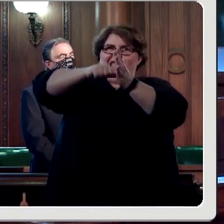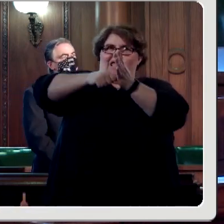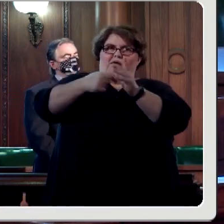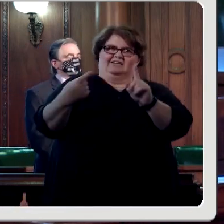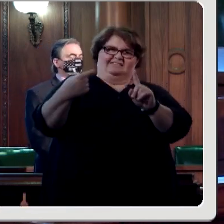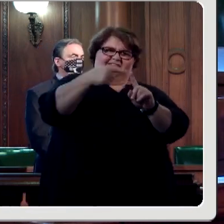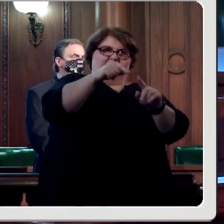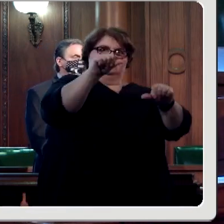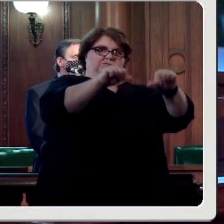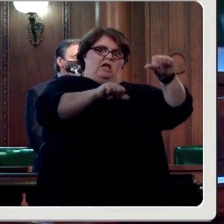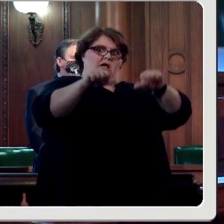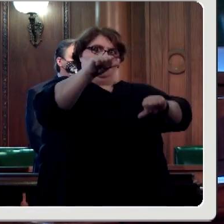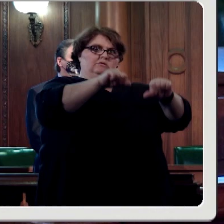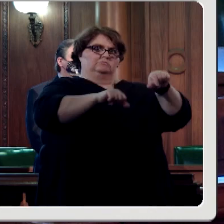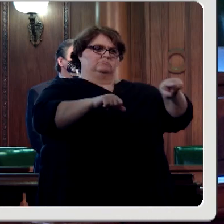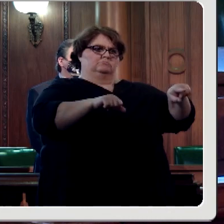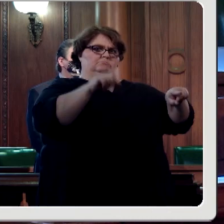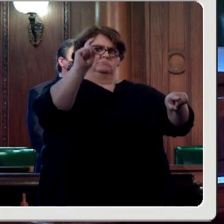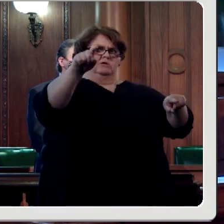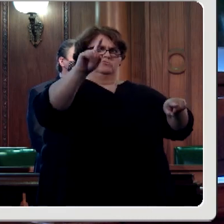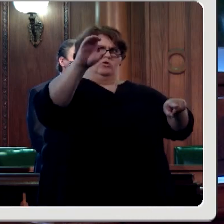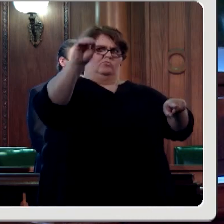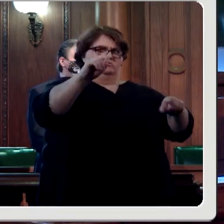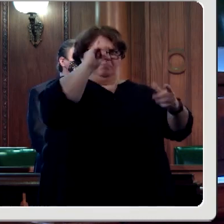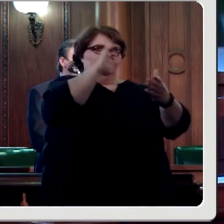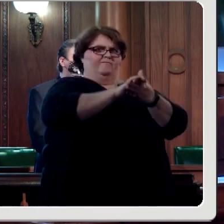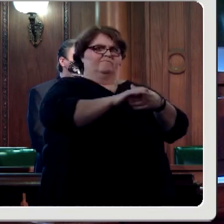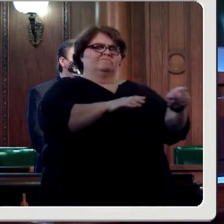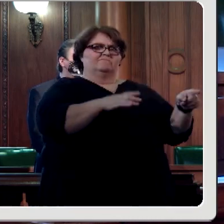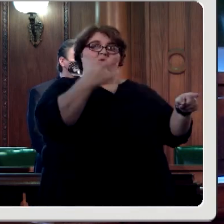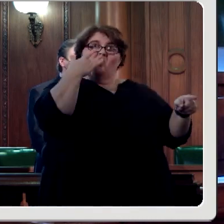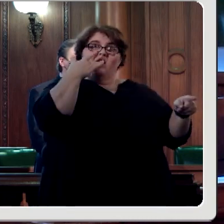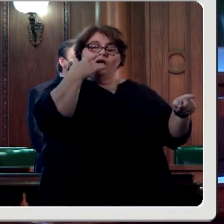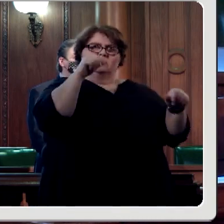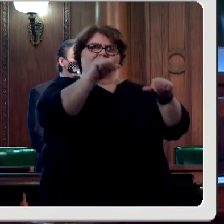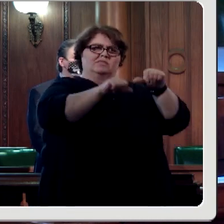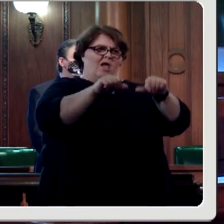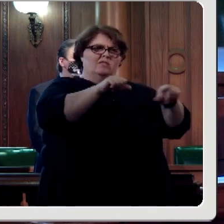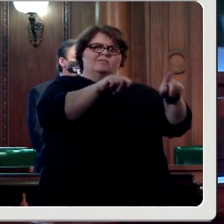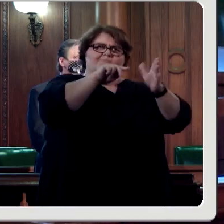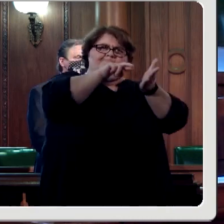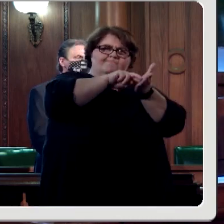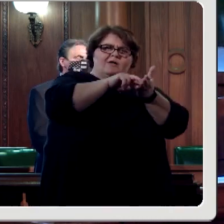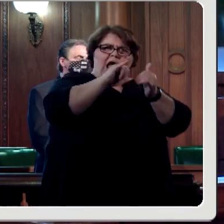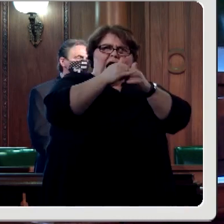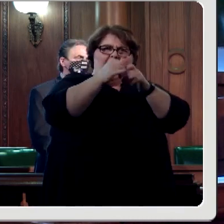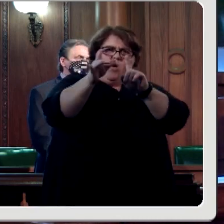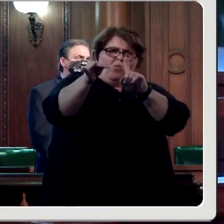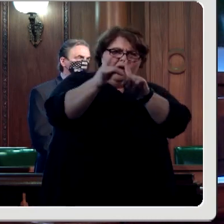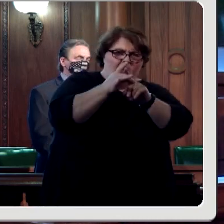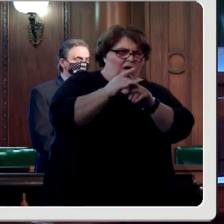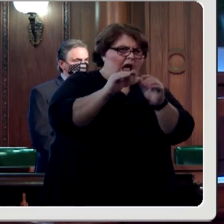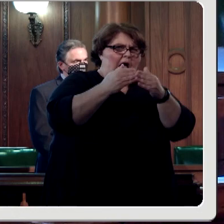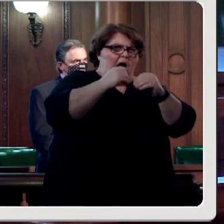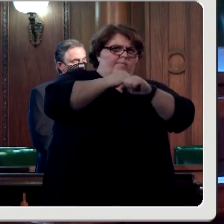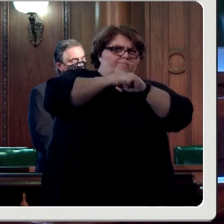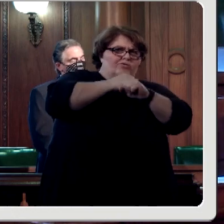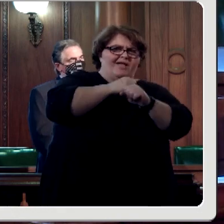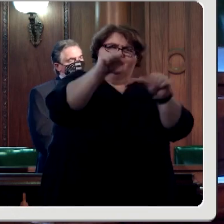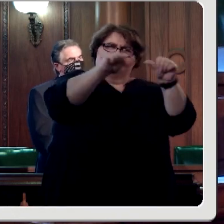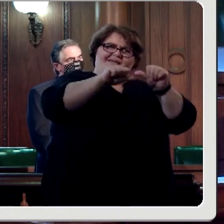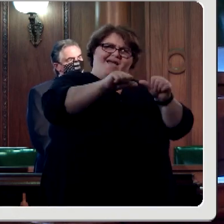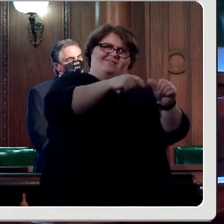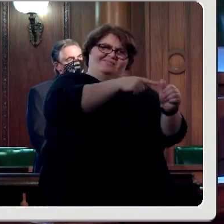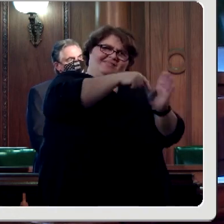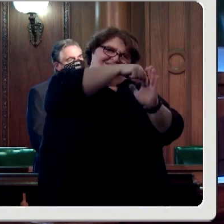the process of this disease, how it infects people, and how we can protect ourselves from that. The best representation of that